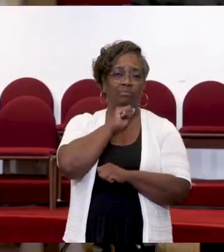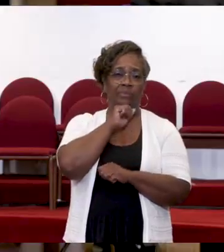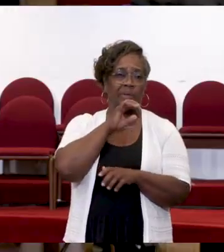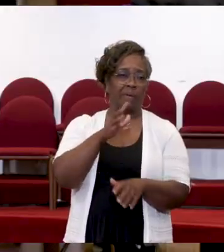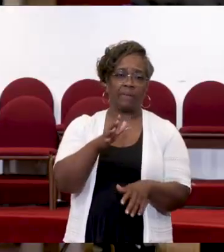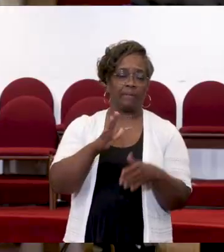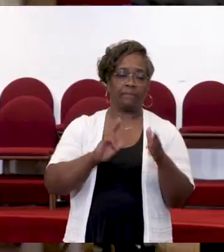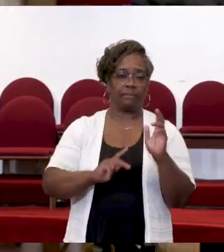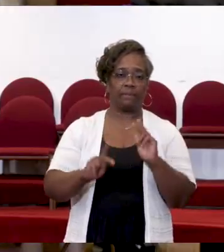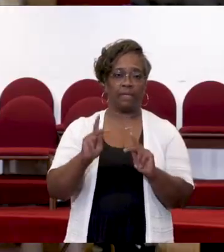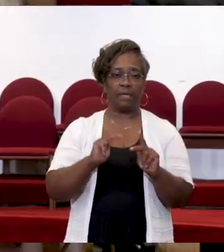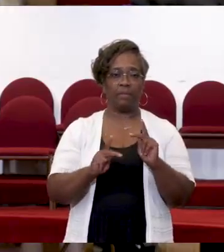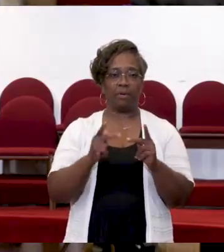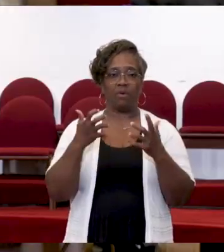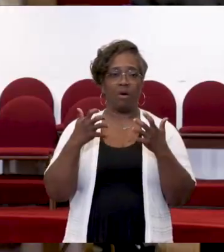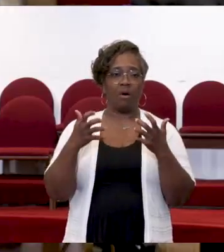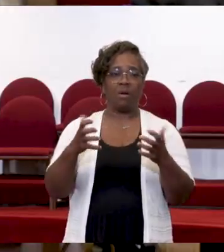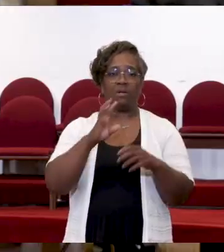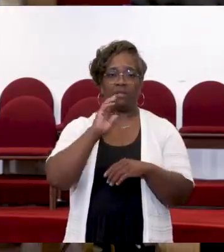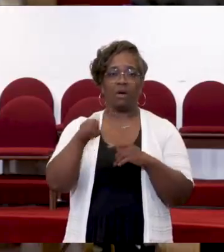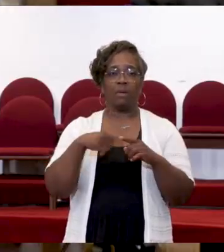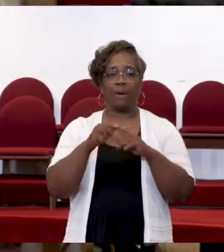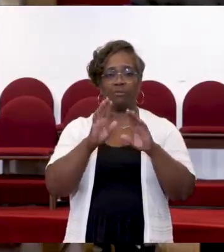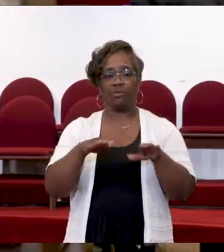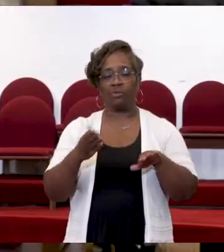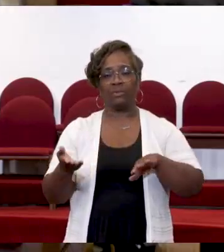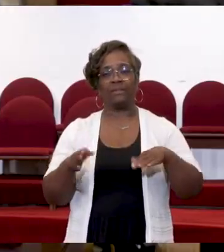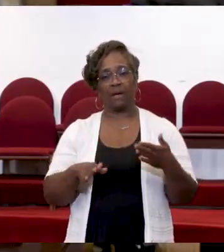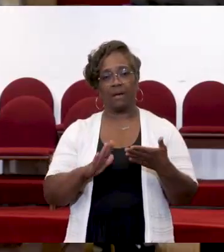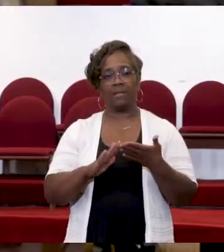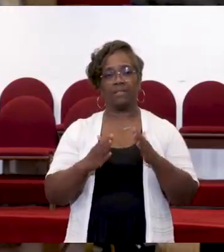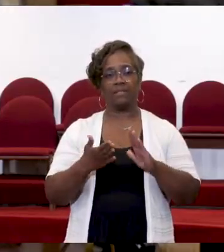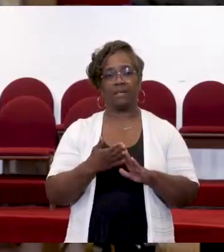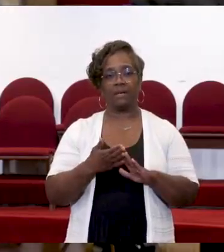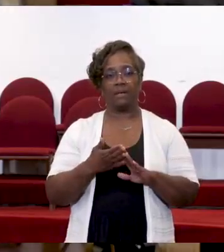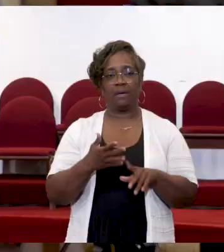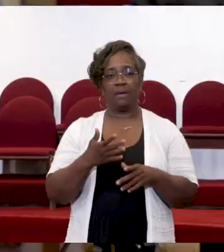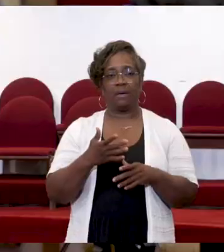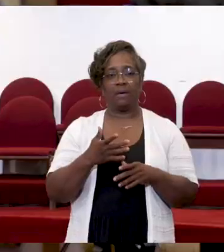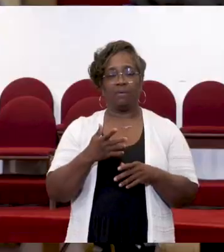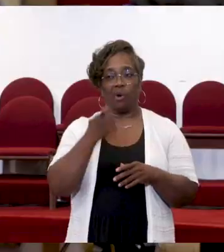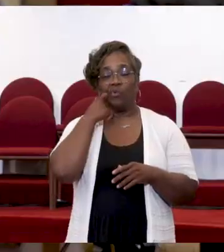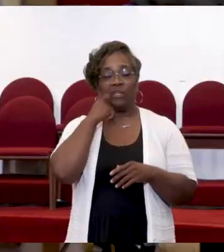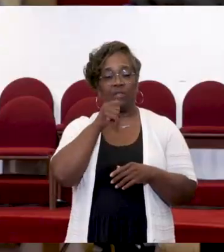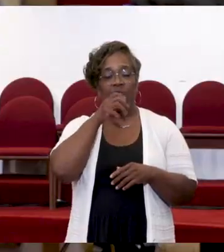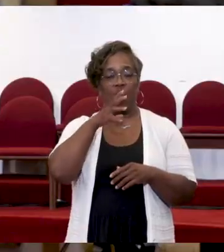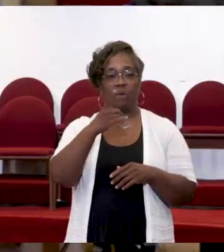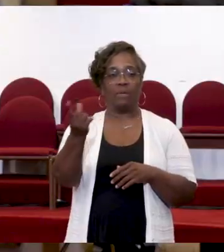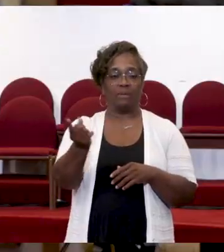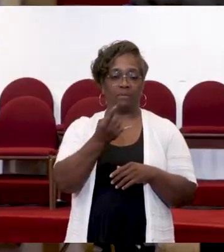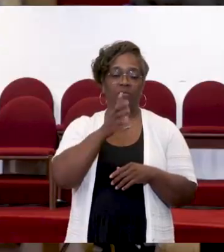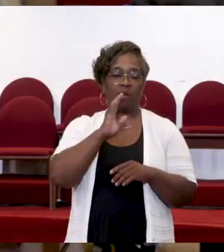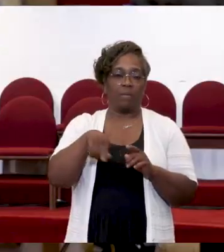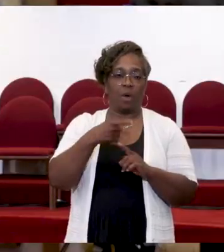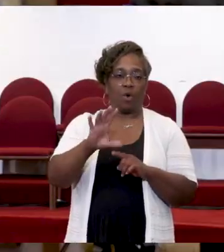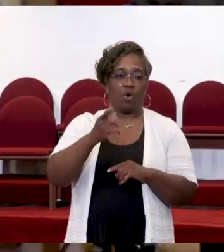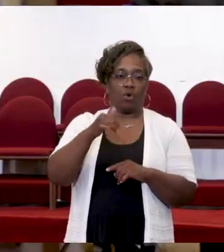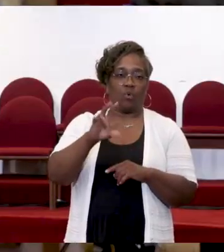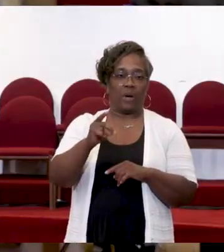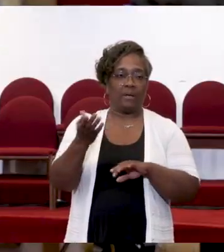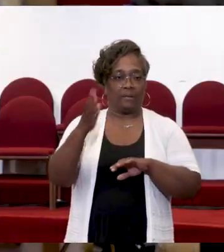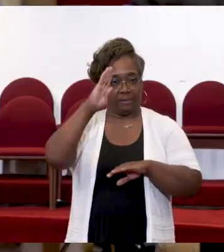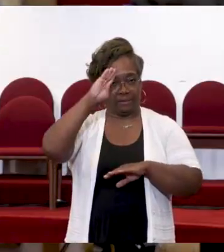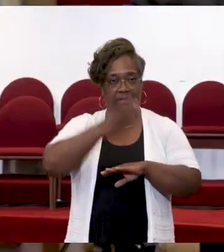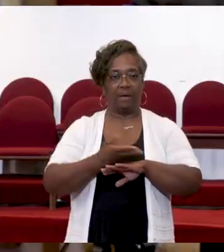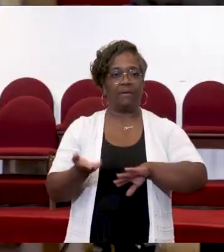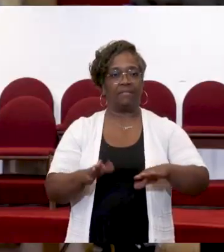this audience talk about children dying in this city, other than the young lady that just came up that lost her grandson. And I haven't